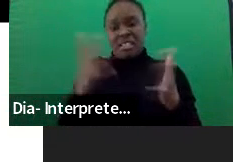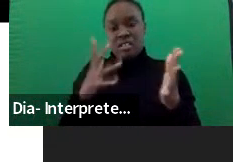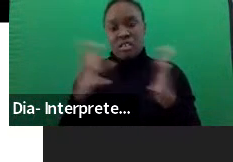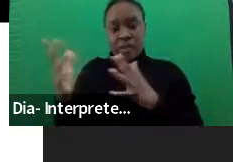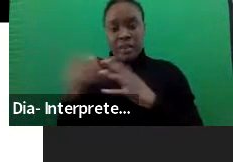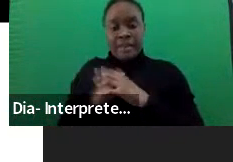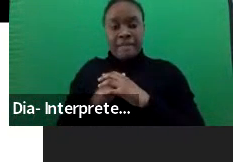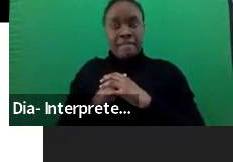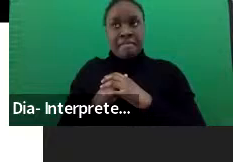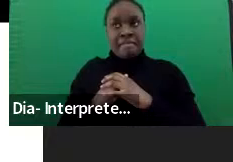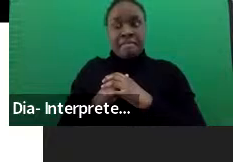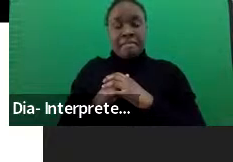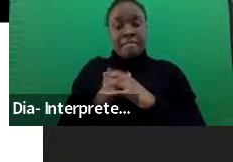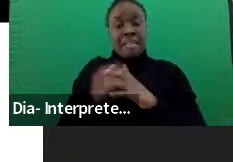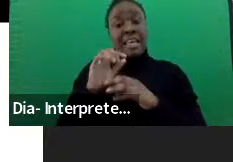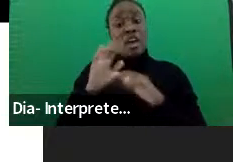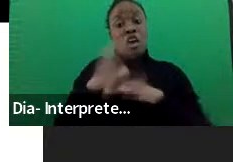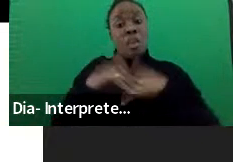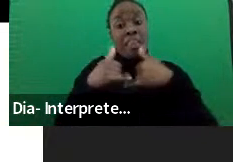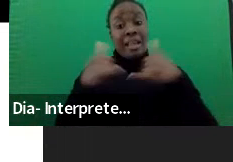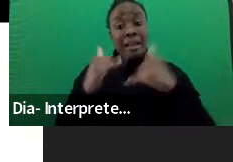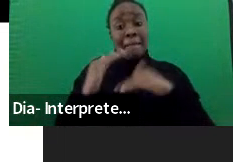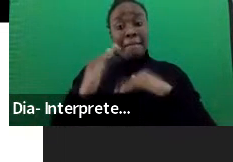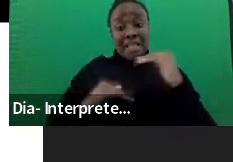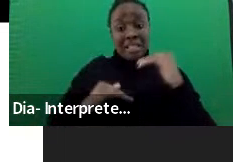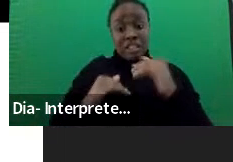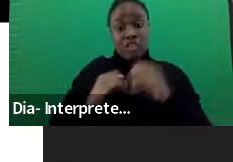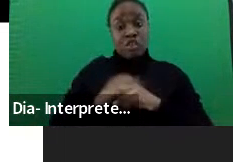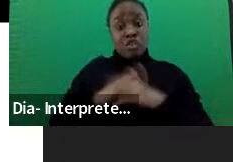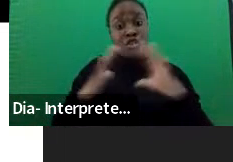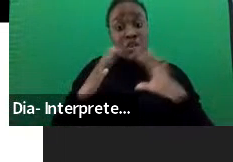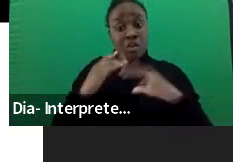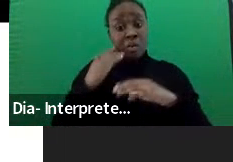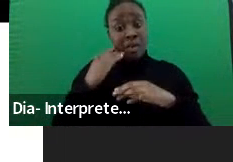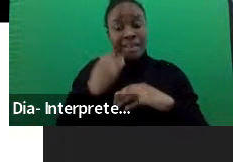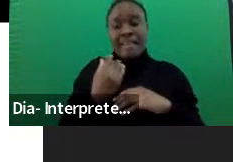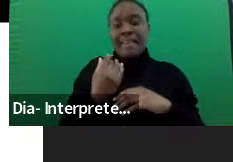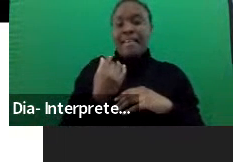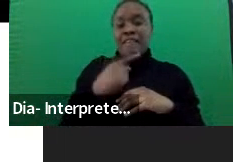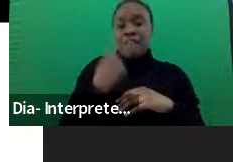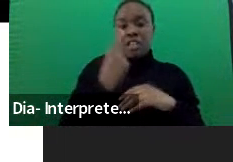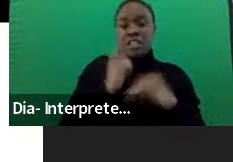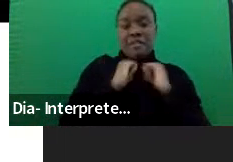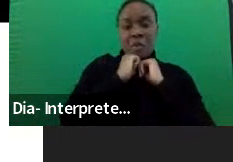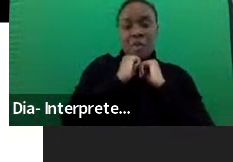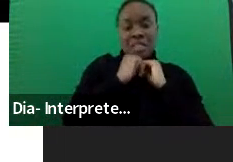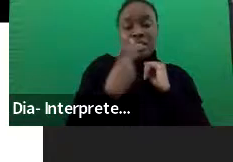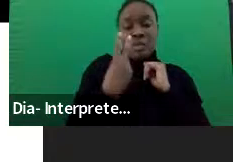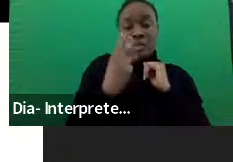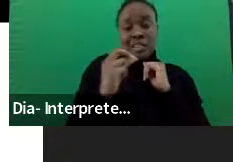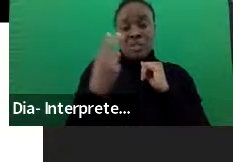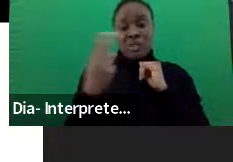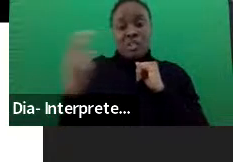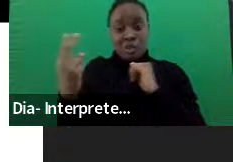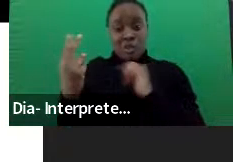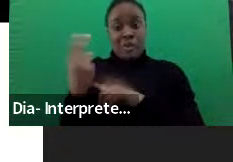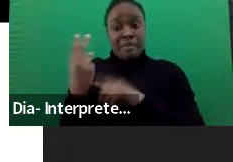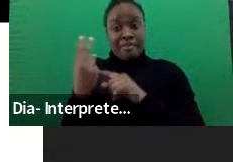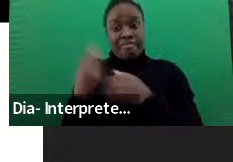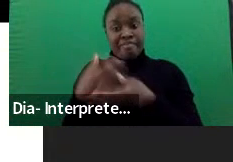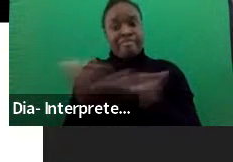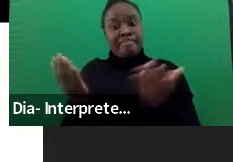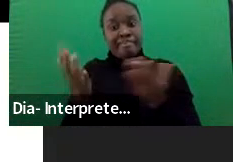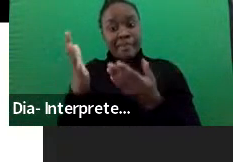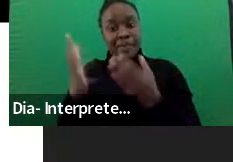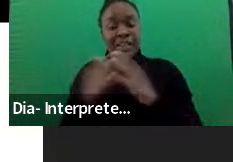e-penalty system goes live on the 1st of August 2022, and cargo reporters who would have